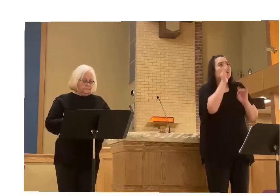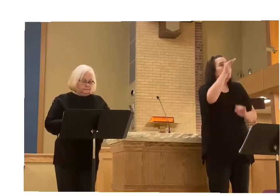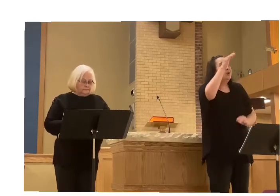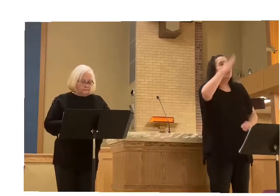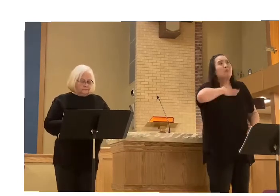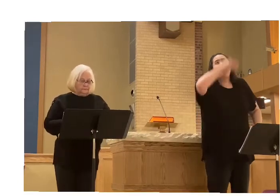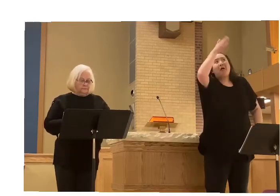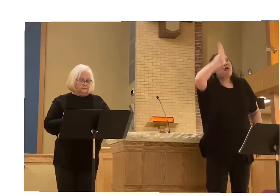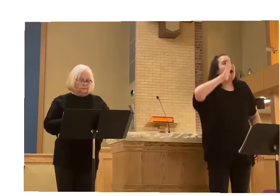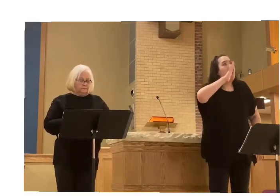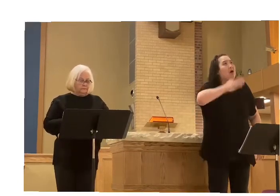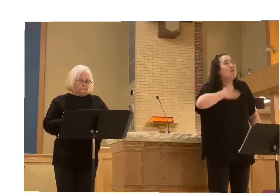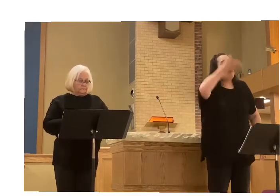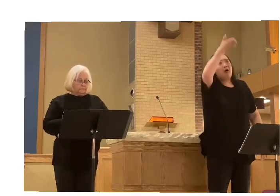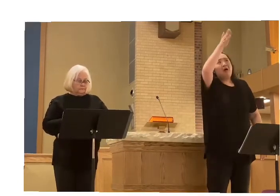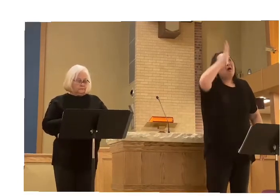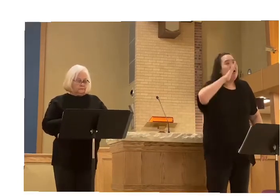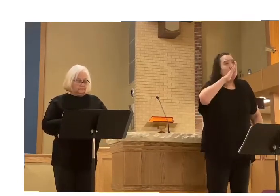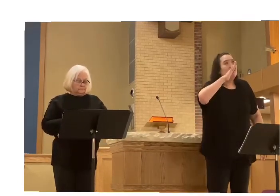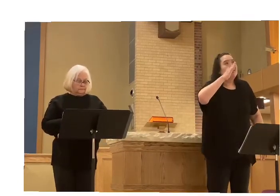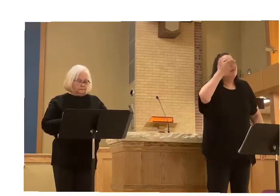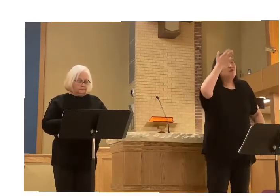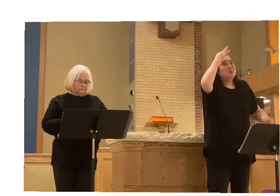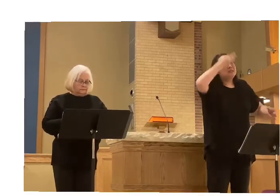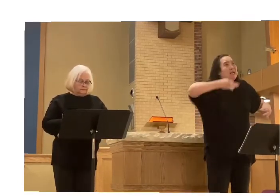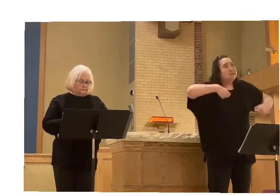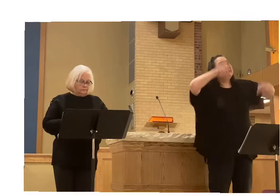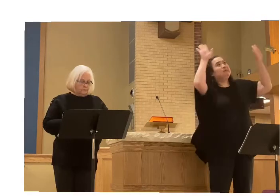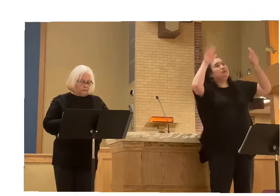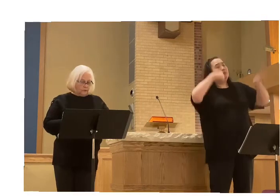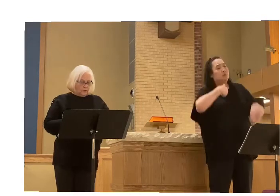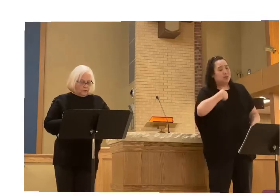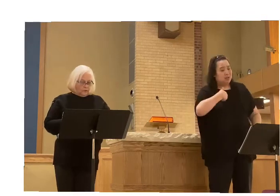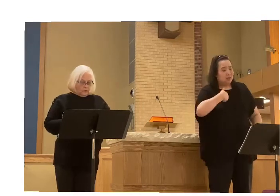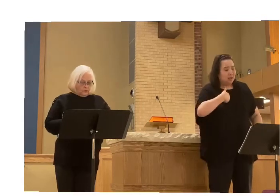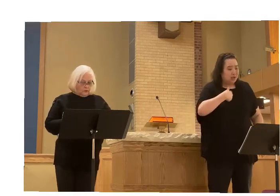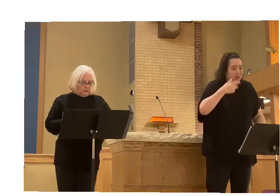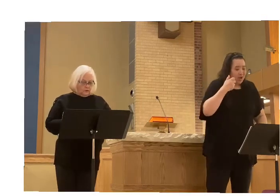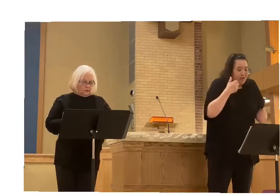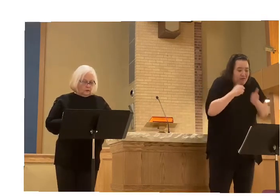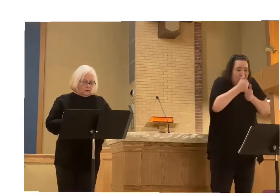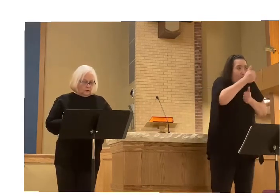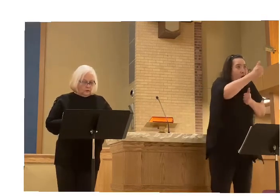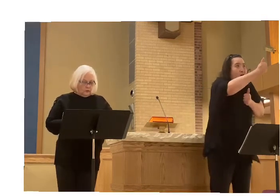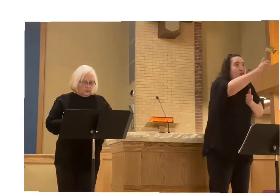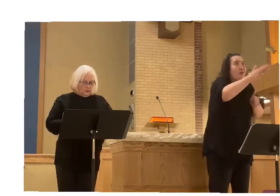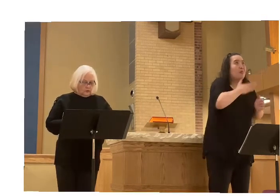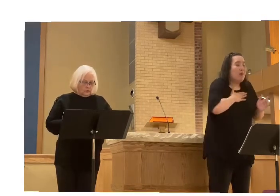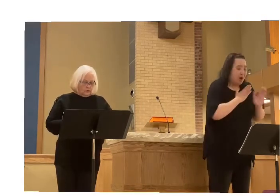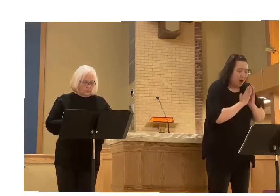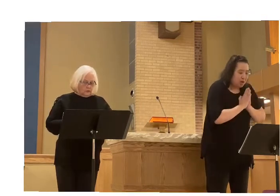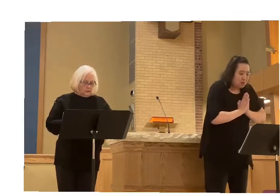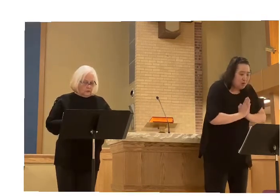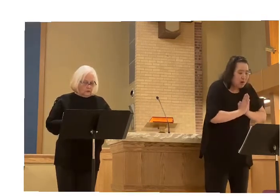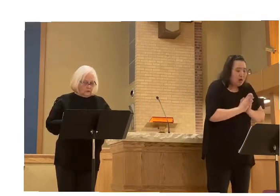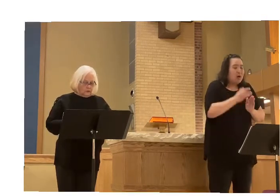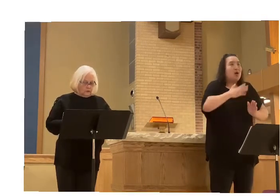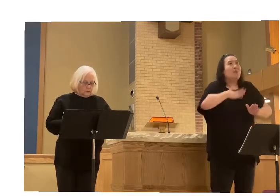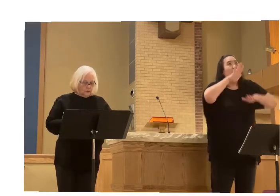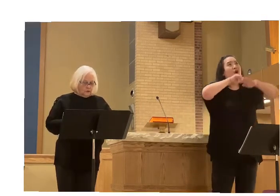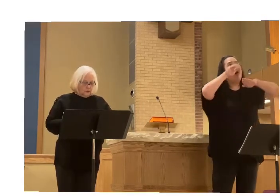My God, why have you forsaken me? Far from my prayer? Far from the words of my